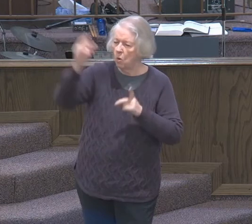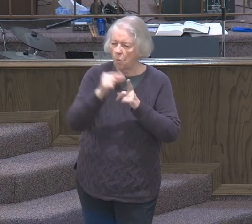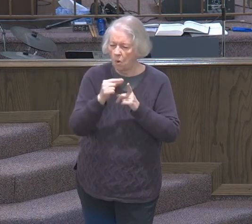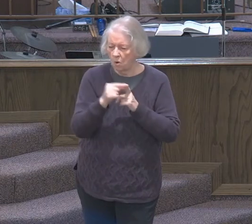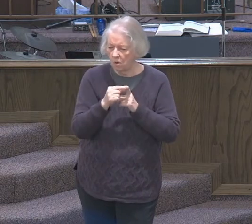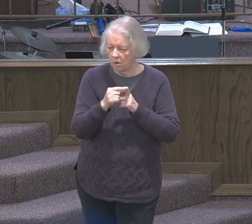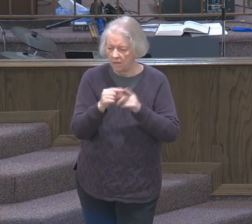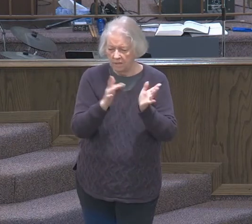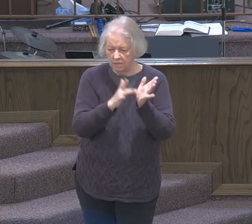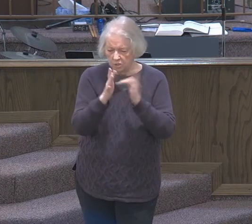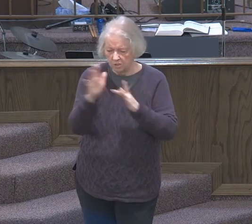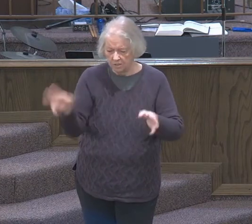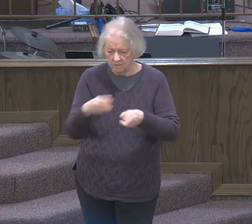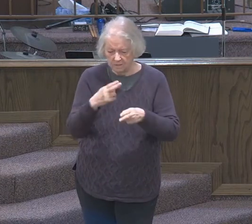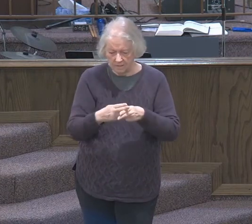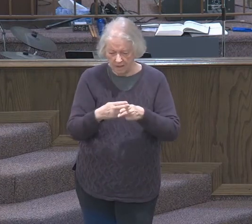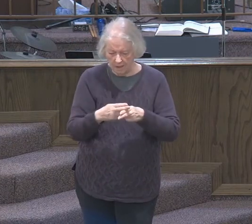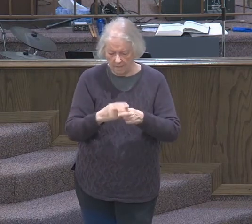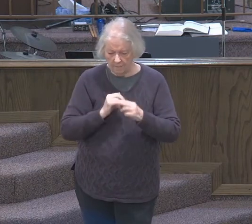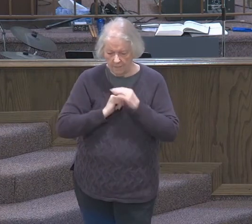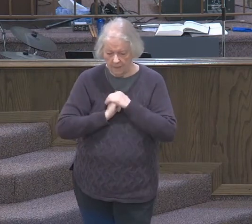name, amen.